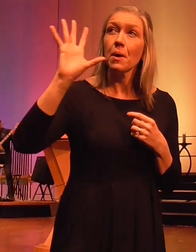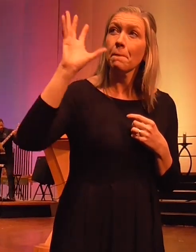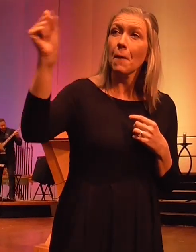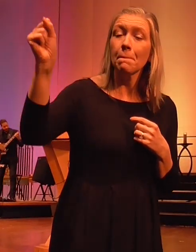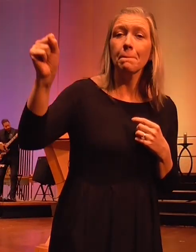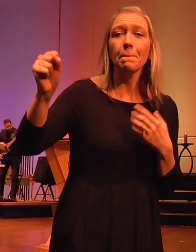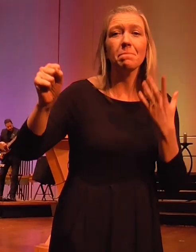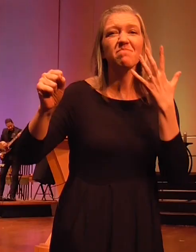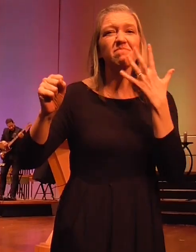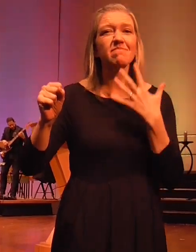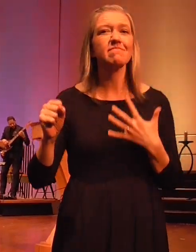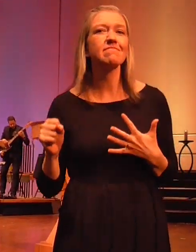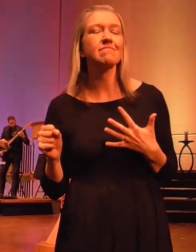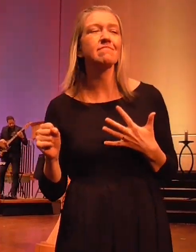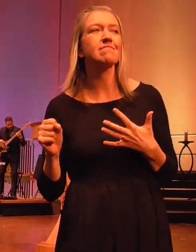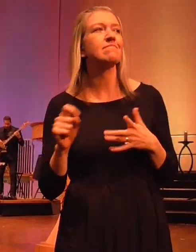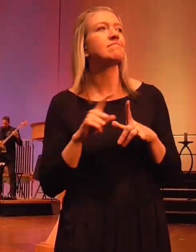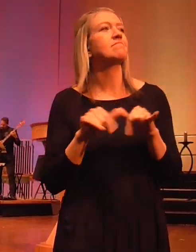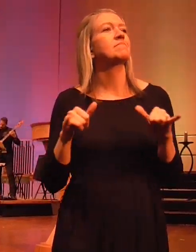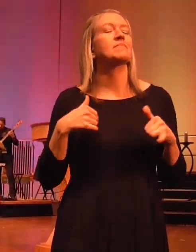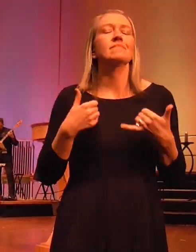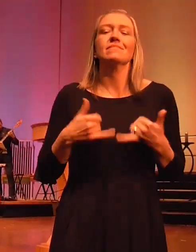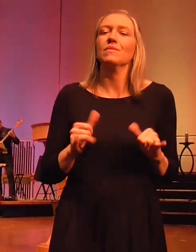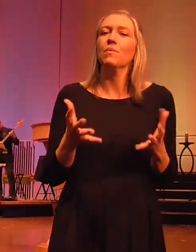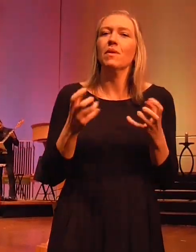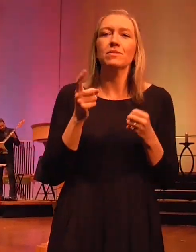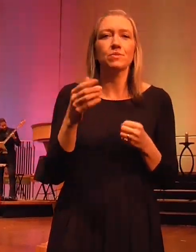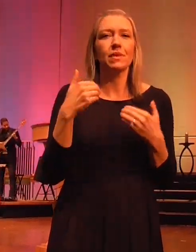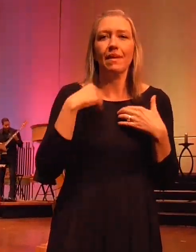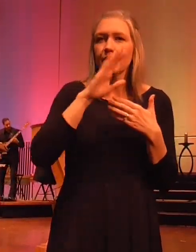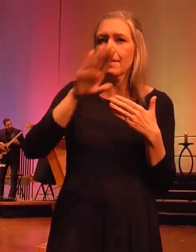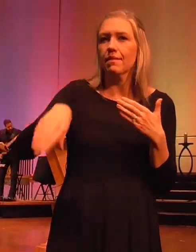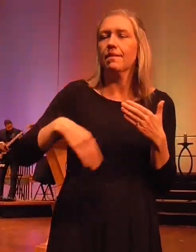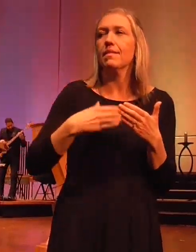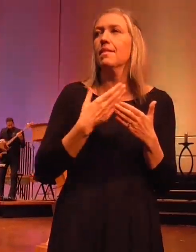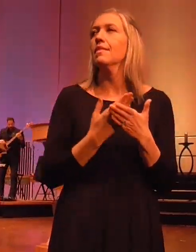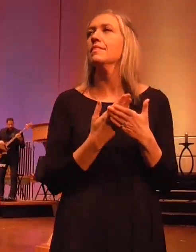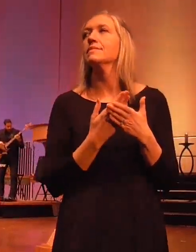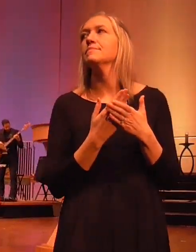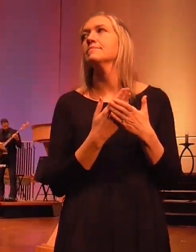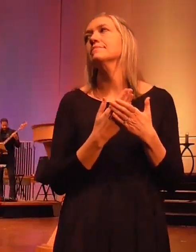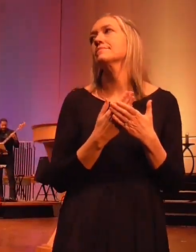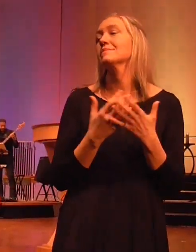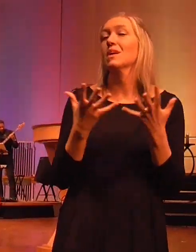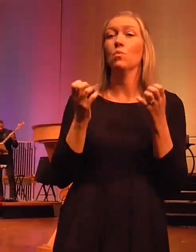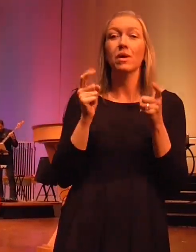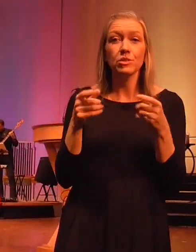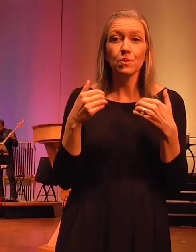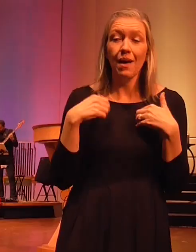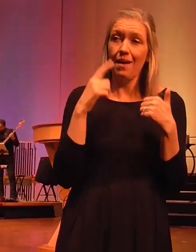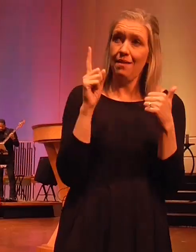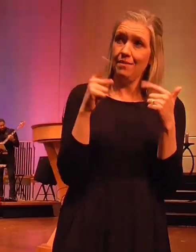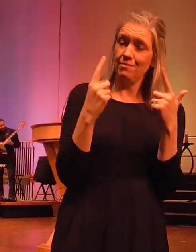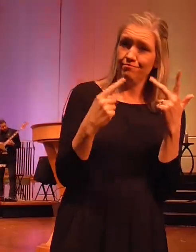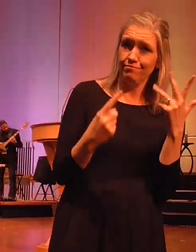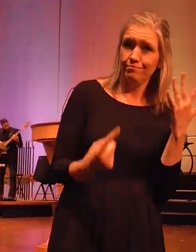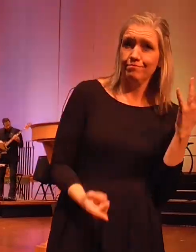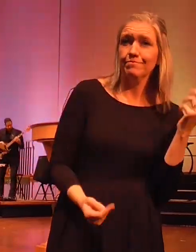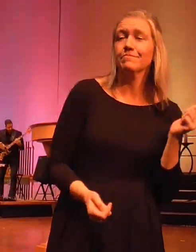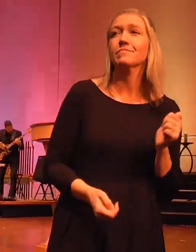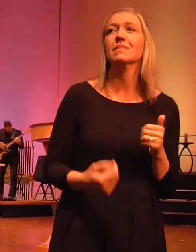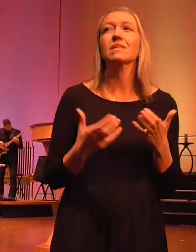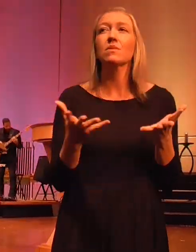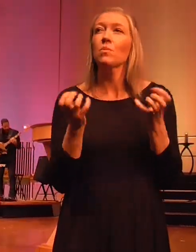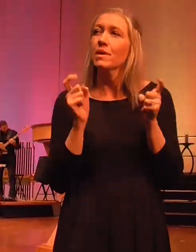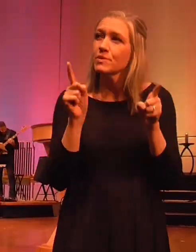you. I want you to have it all. I want you to have it all. I